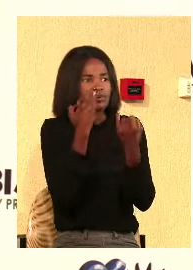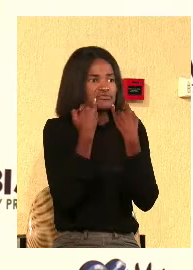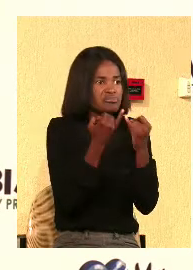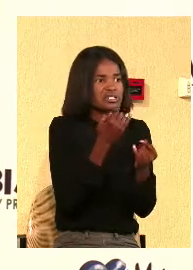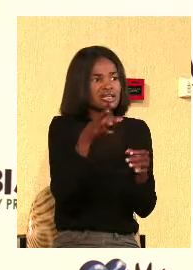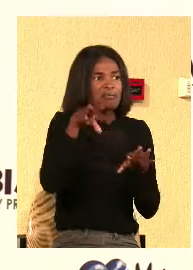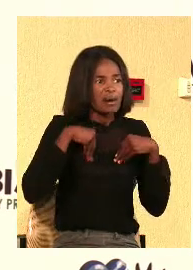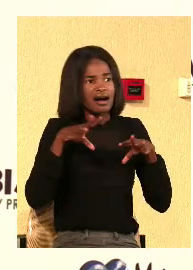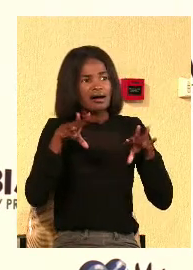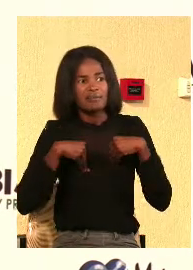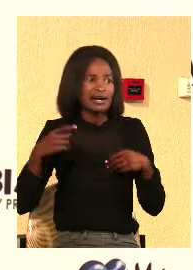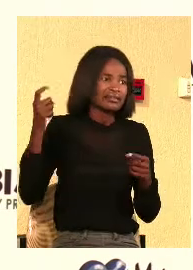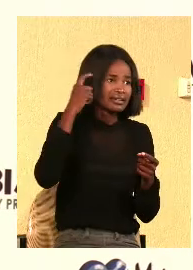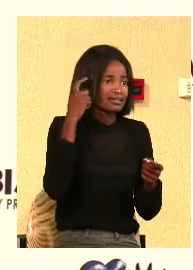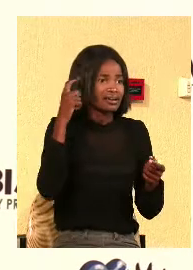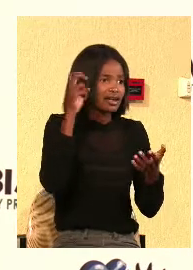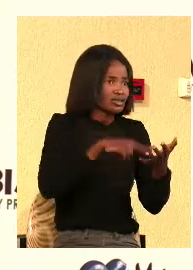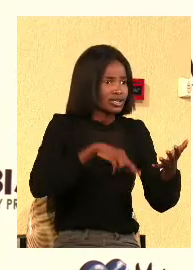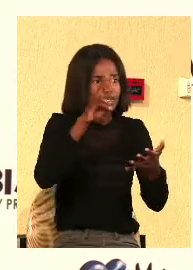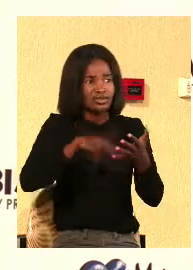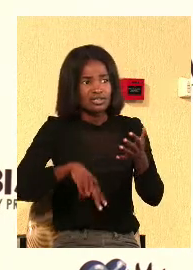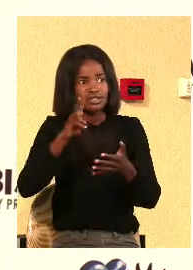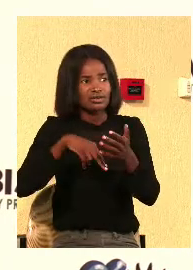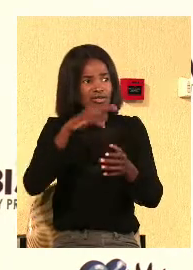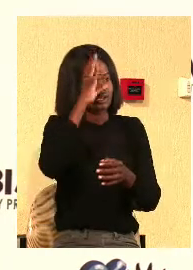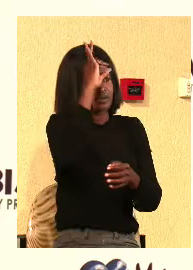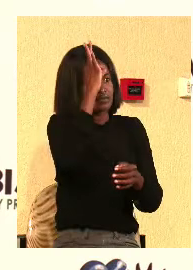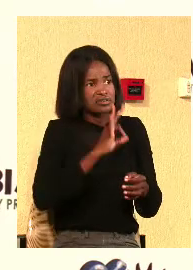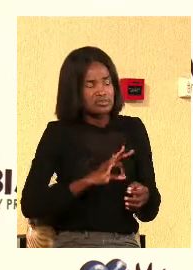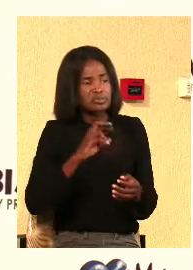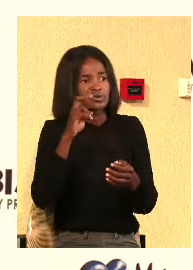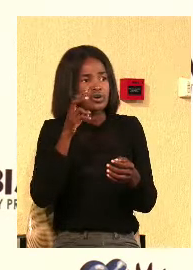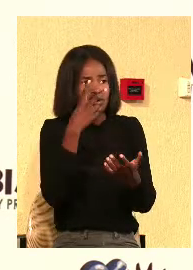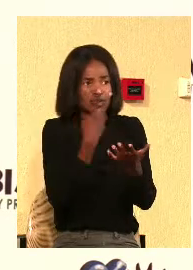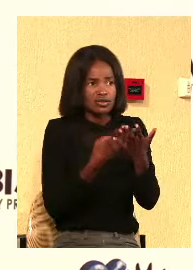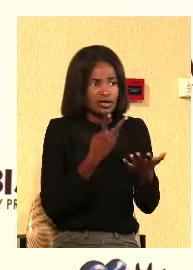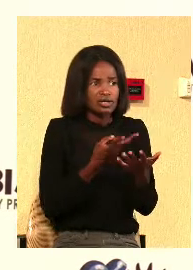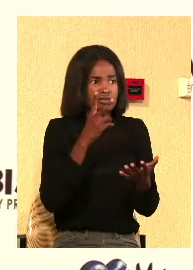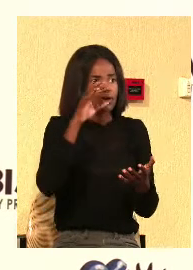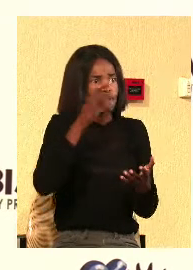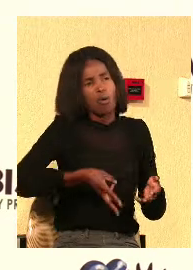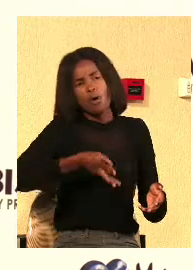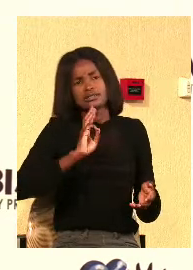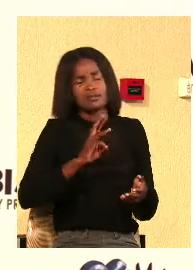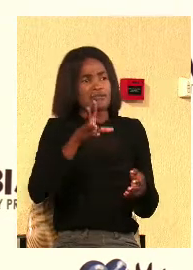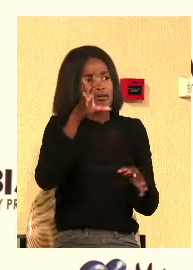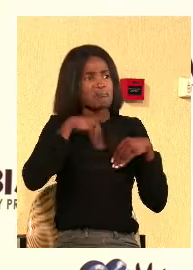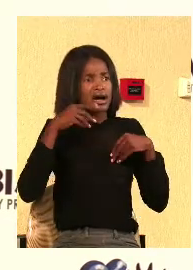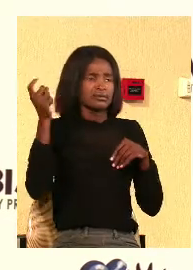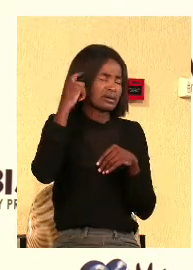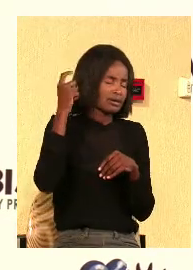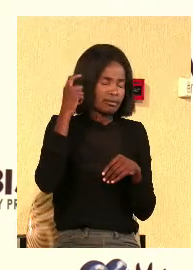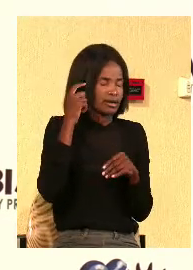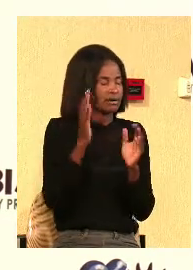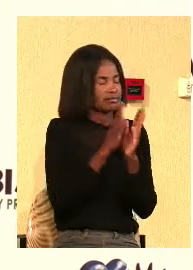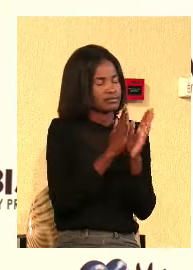relying on the media, the social media. Some of the information really is really misleading. So with that,